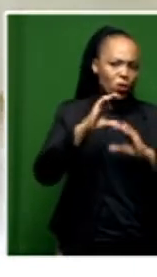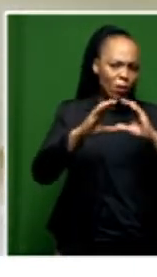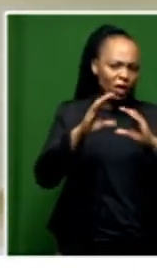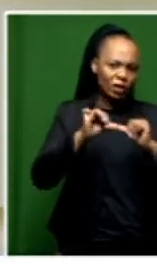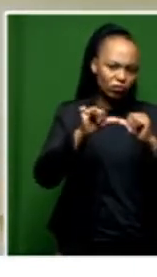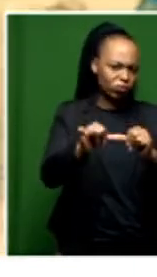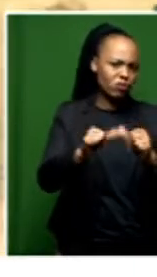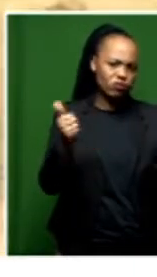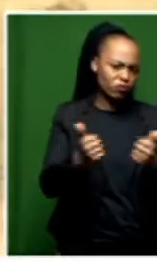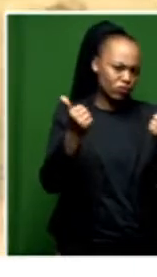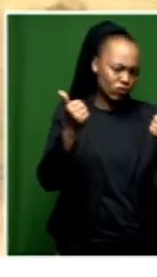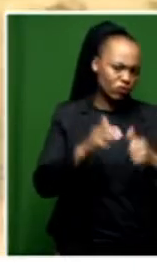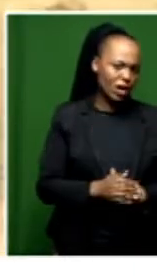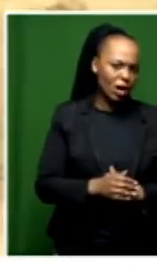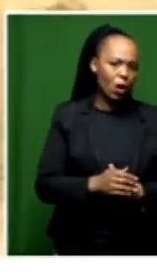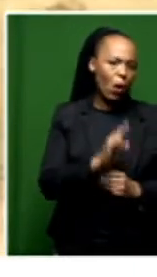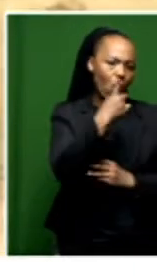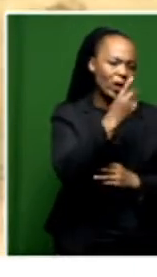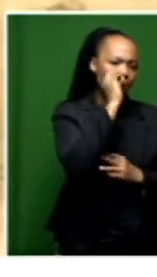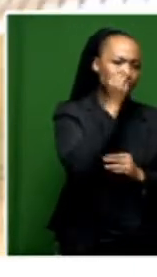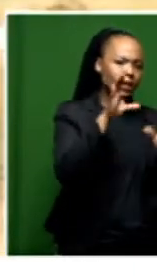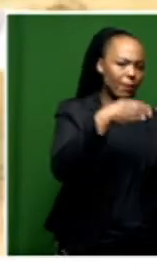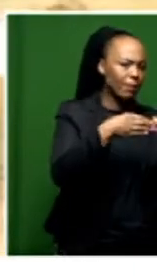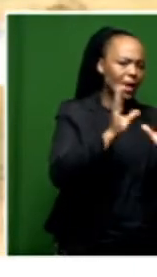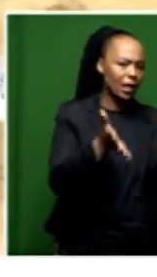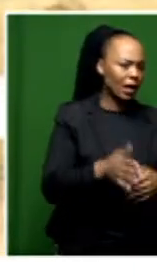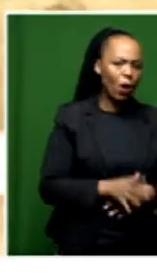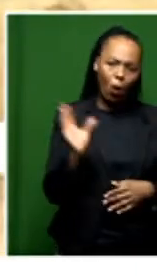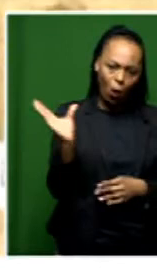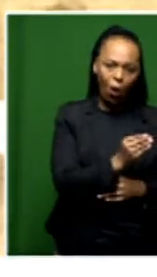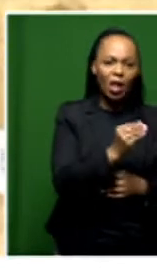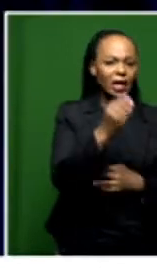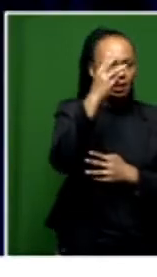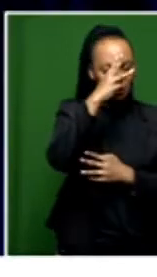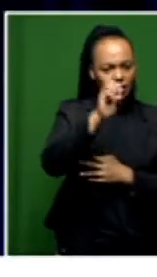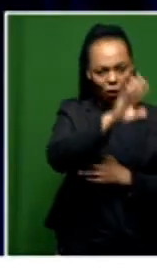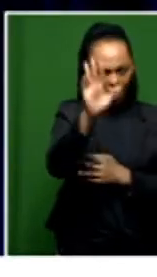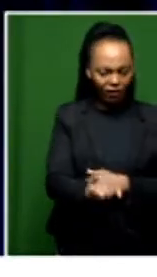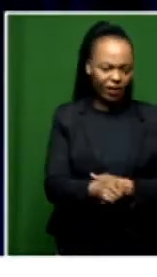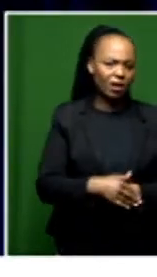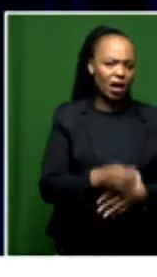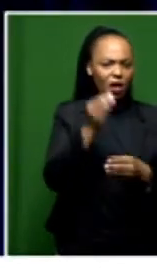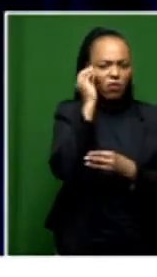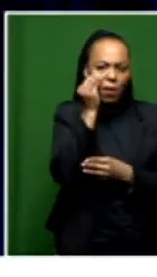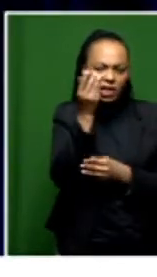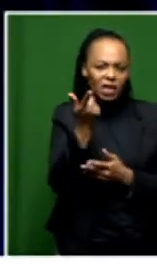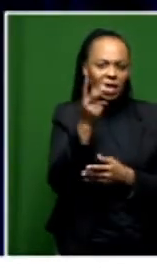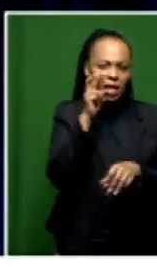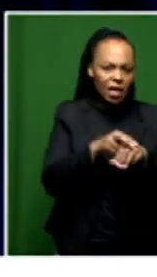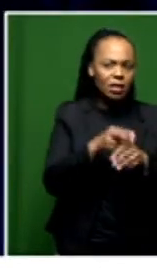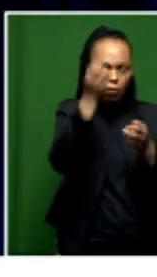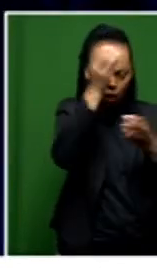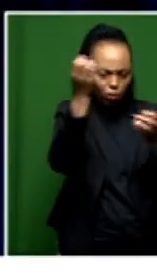available, not only to the media, but also to South Africans in the event that they require any intervention